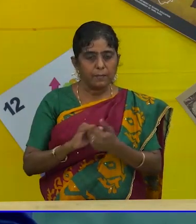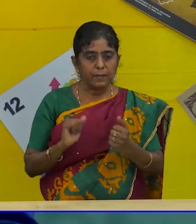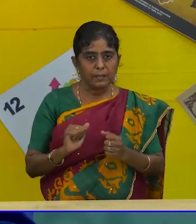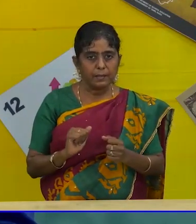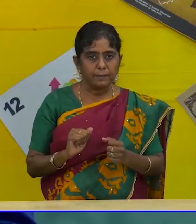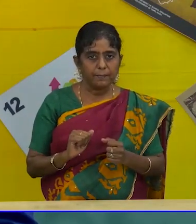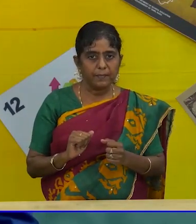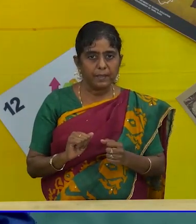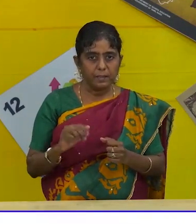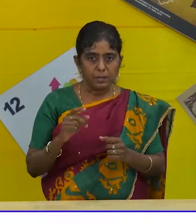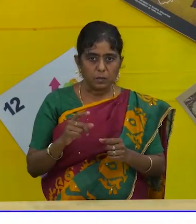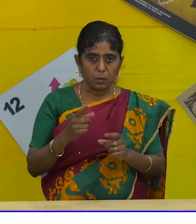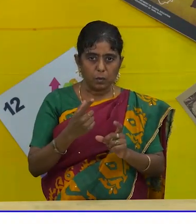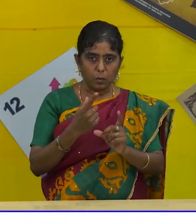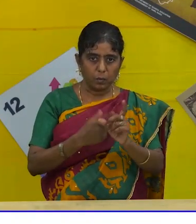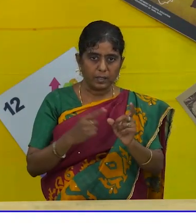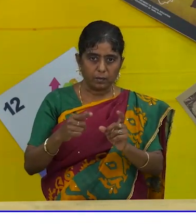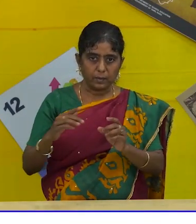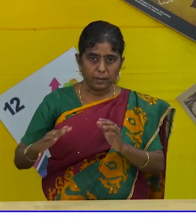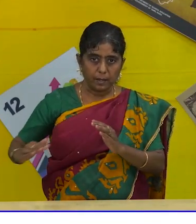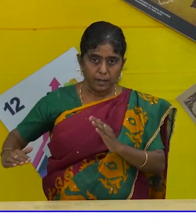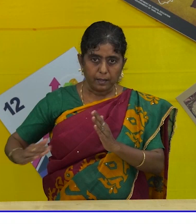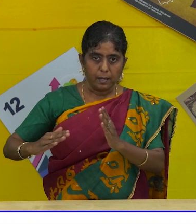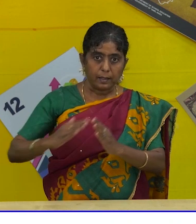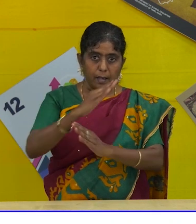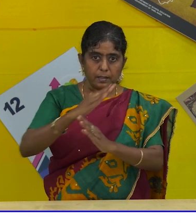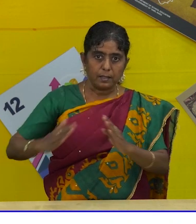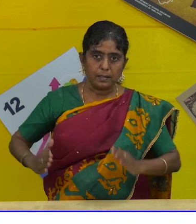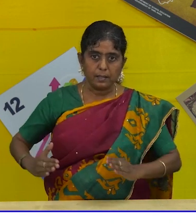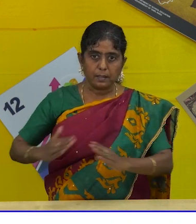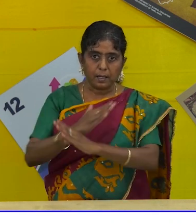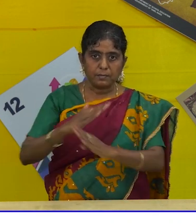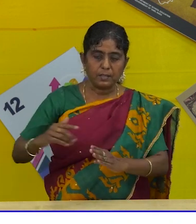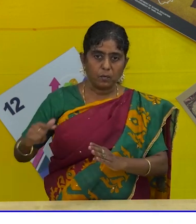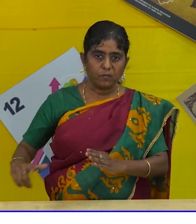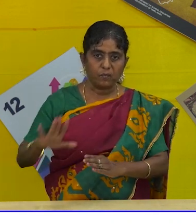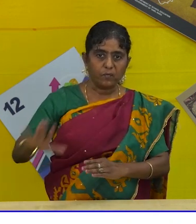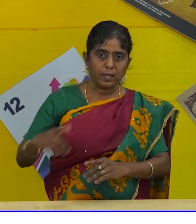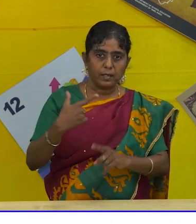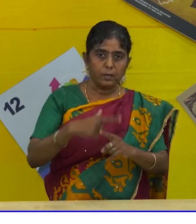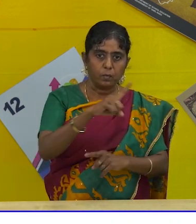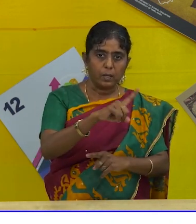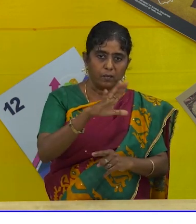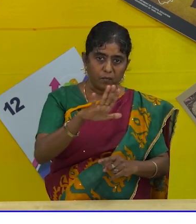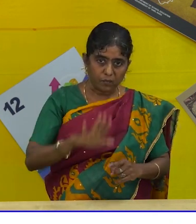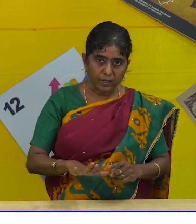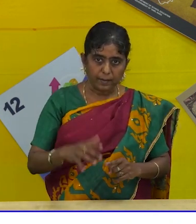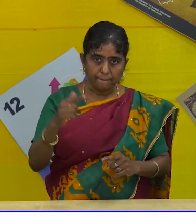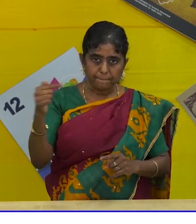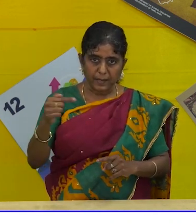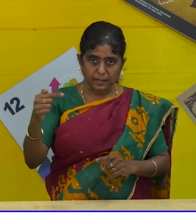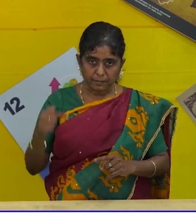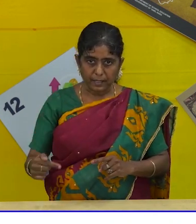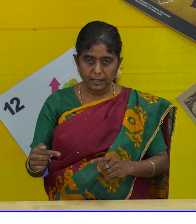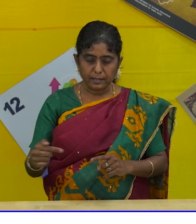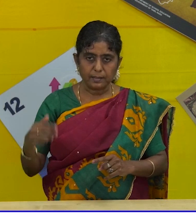in even the lower classes. So 5 into 1 become 5 minus 9 divided by 5. That 5 minus